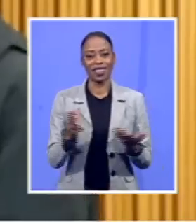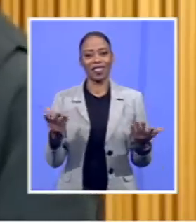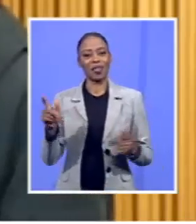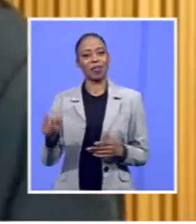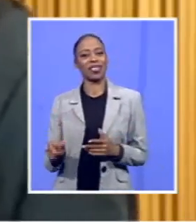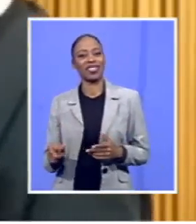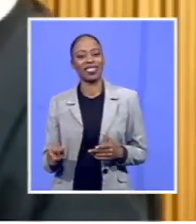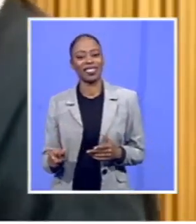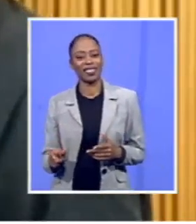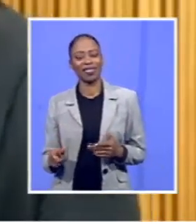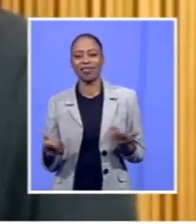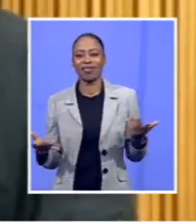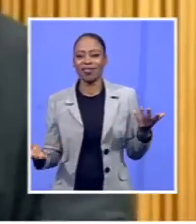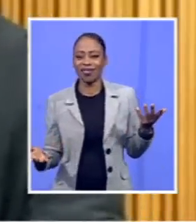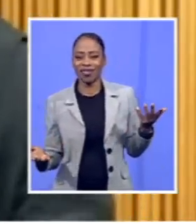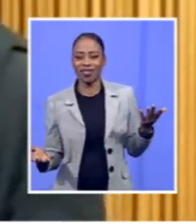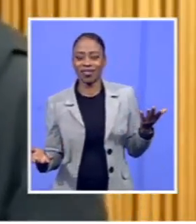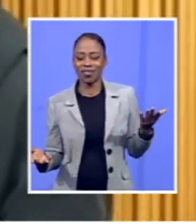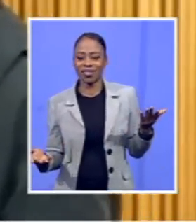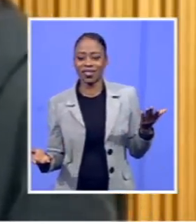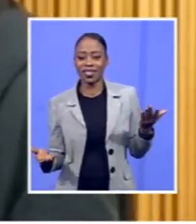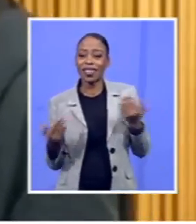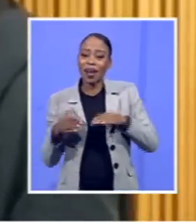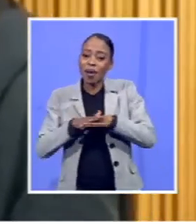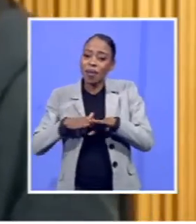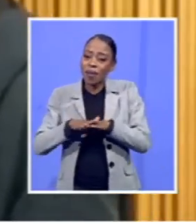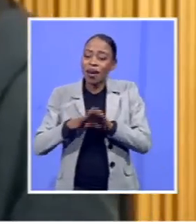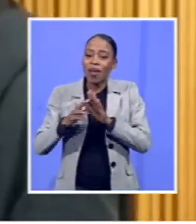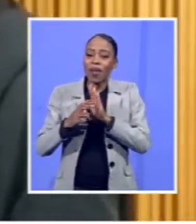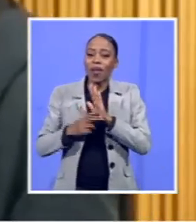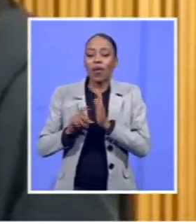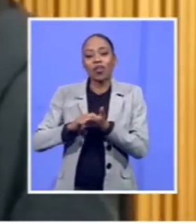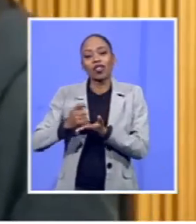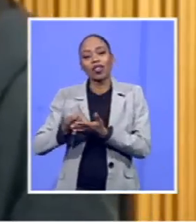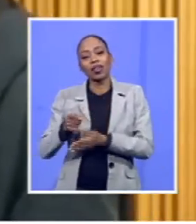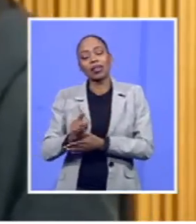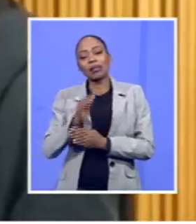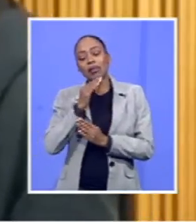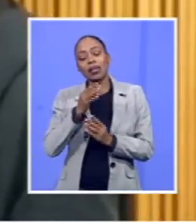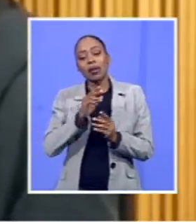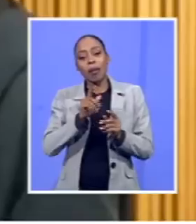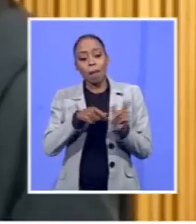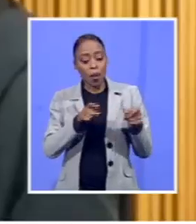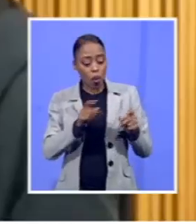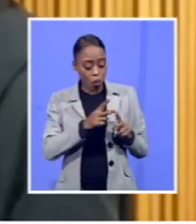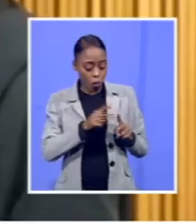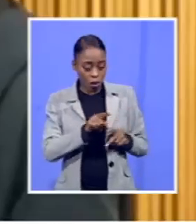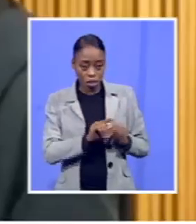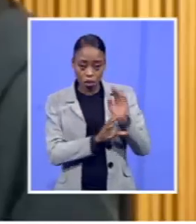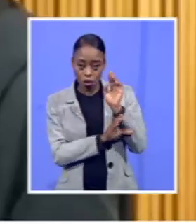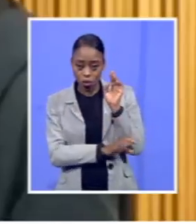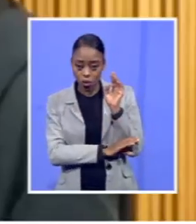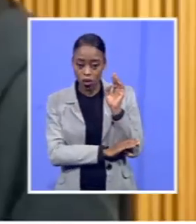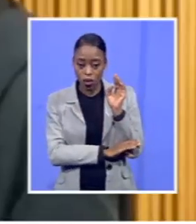person. Now, one of the most basic rules of interpretation is that the framers of a statute, let alone a